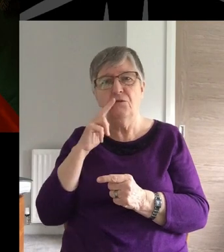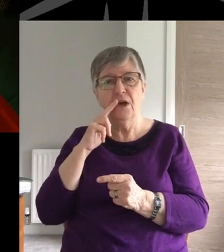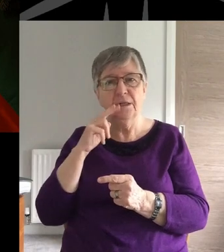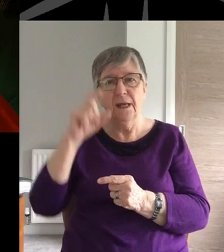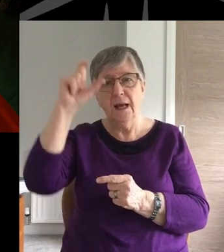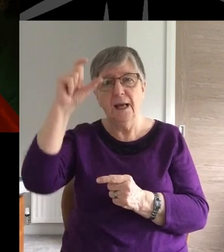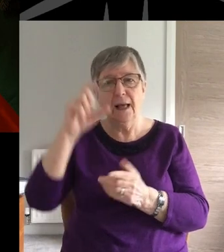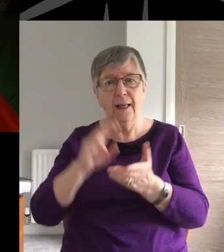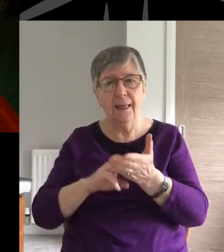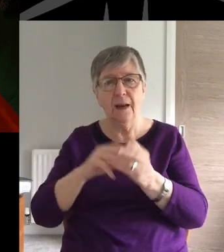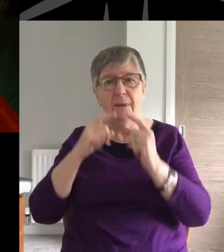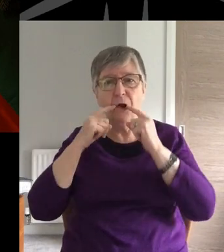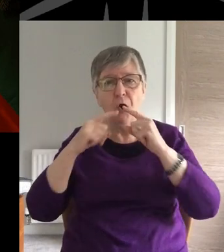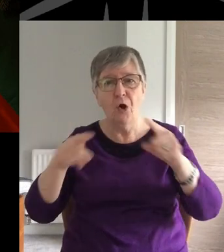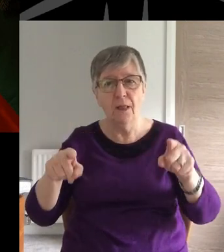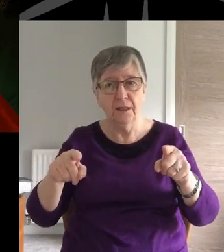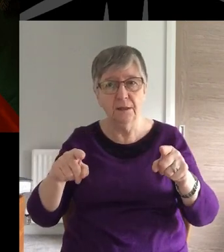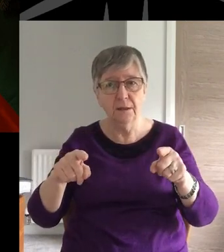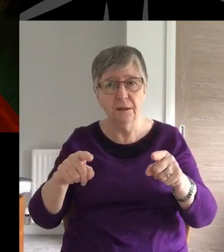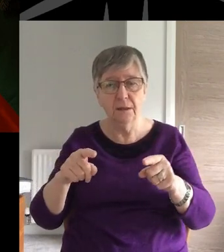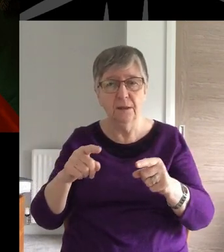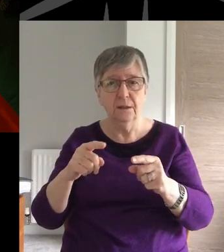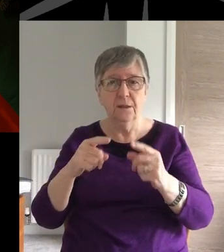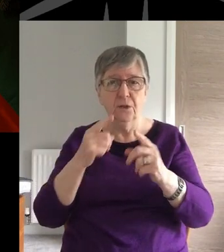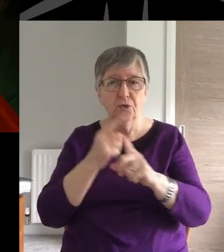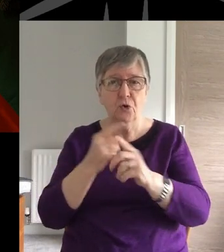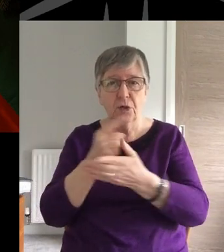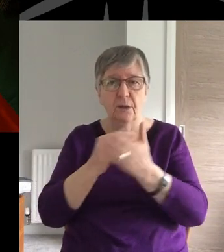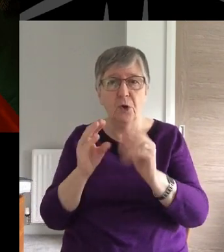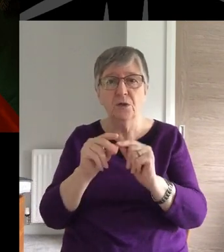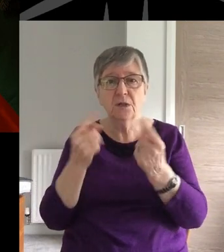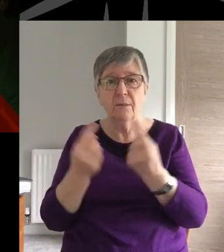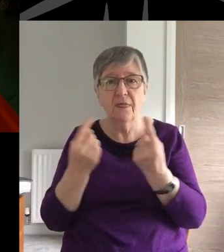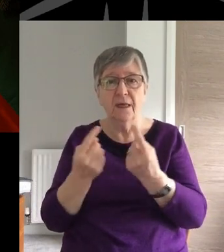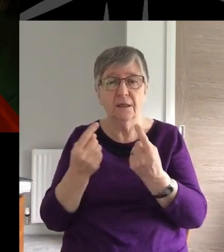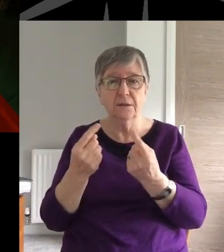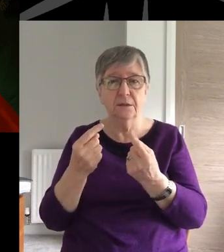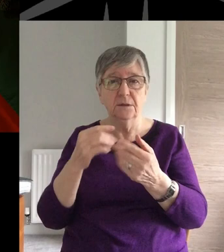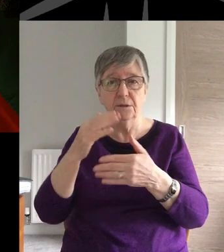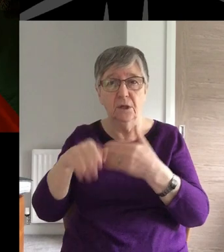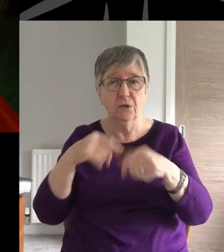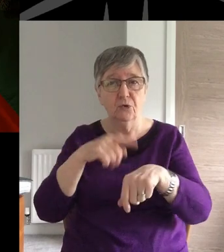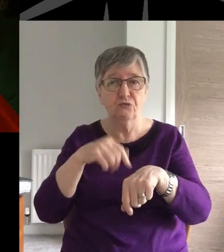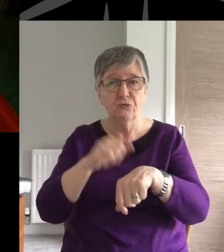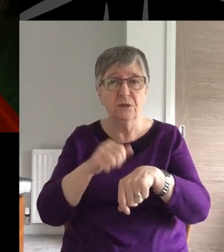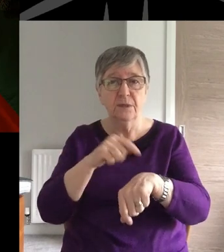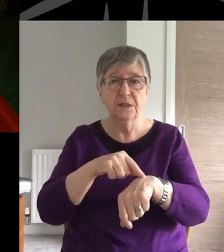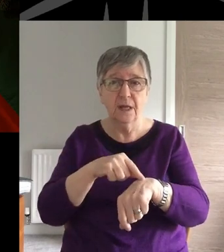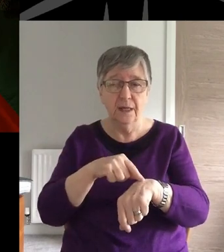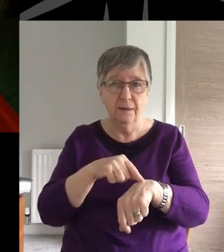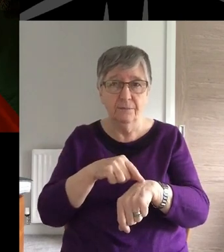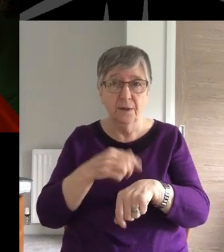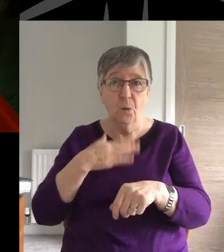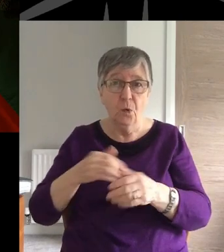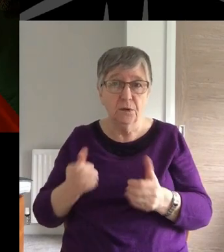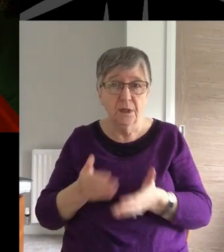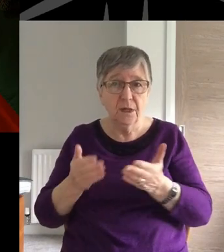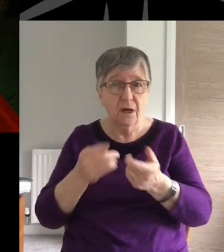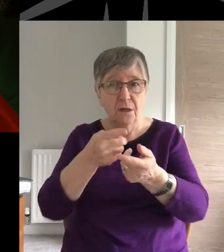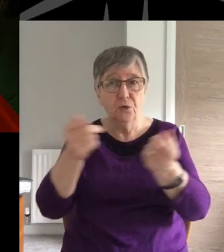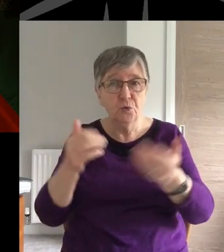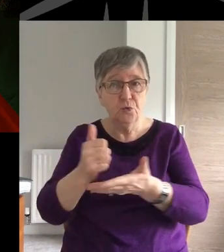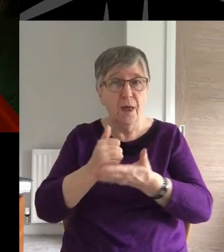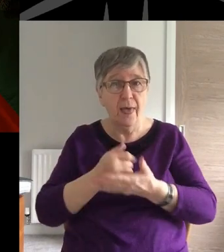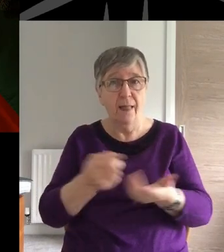with information about some of the things over Christmas, and we want to encourage folks to help us in our Christmas work and